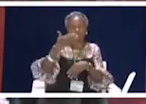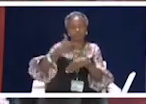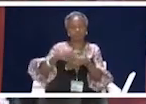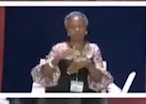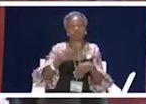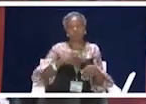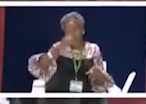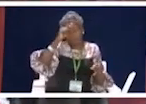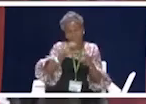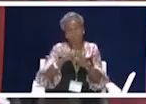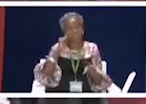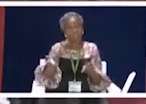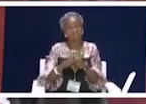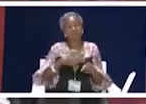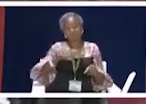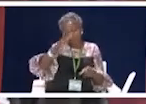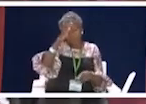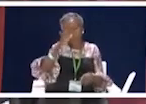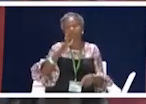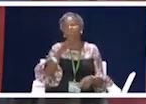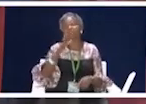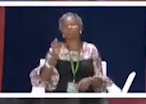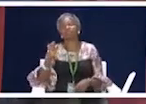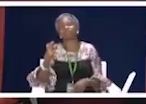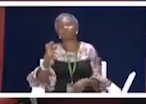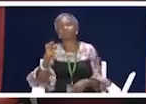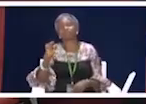My brothers and sisters, my fathers and my mothers,